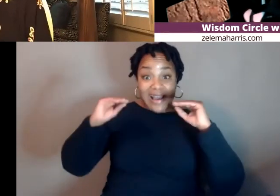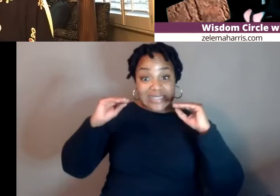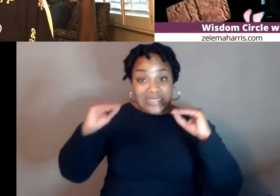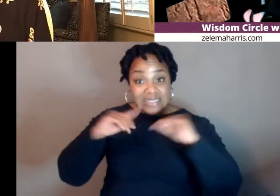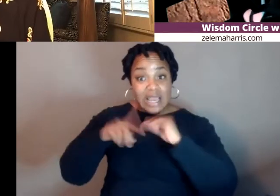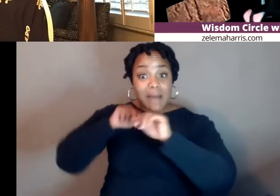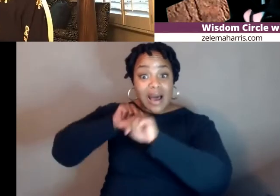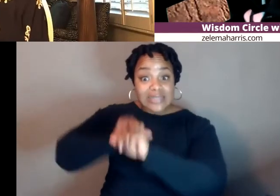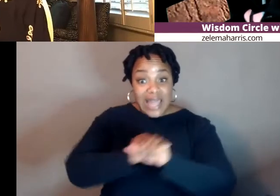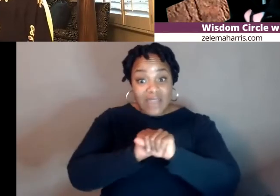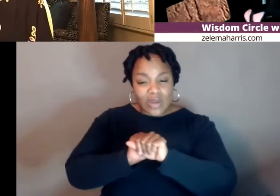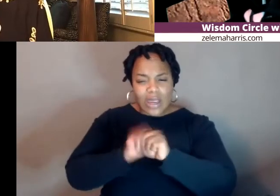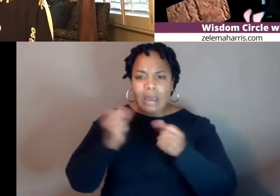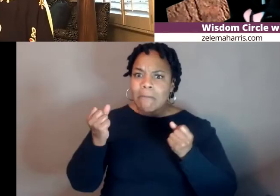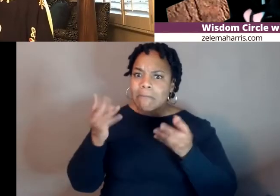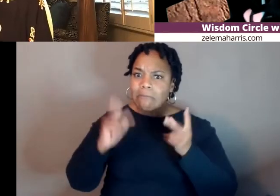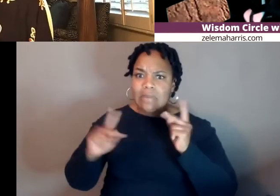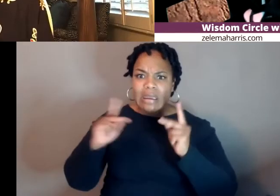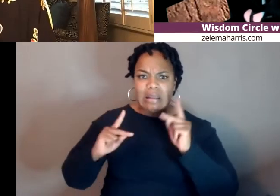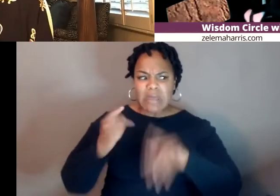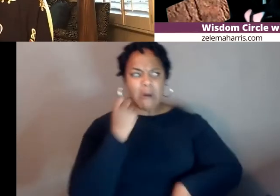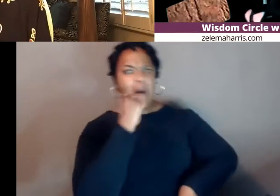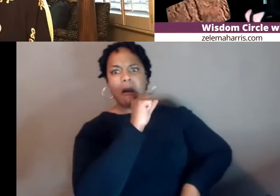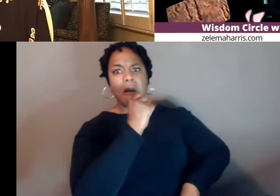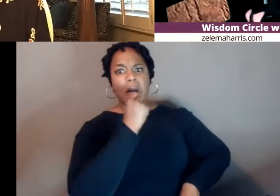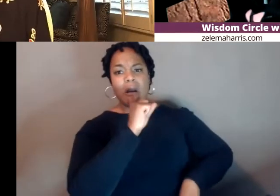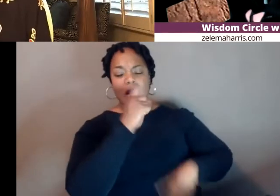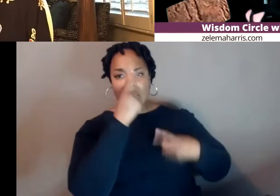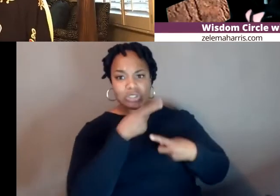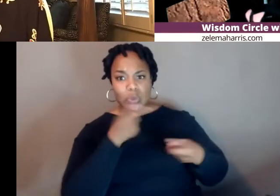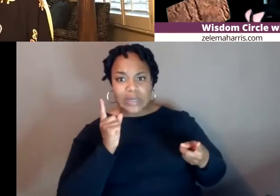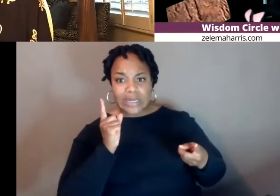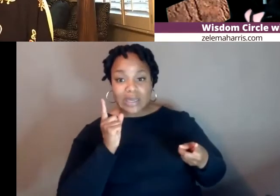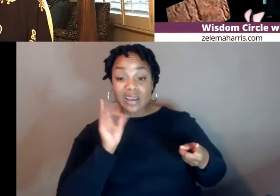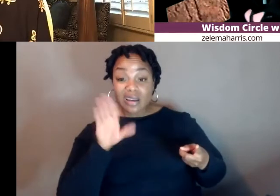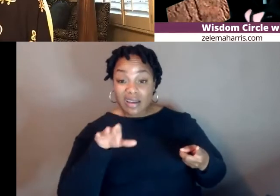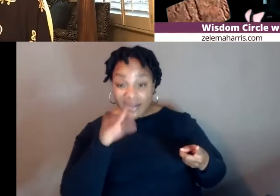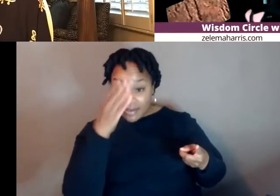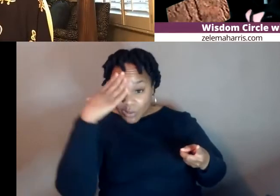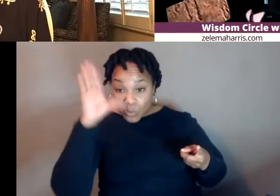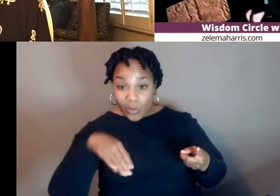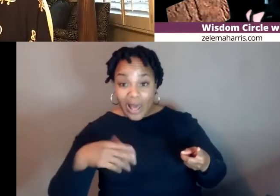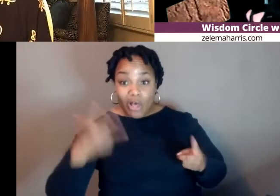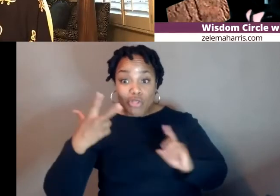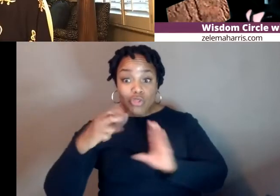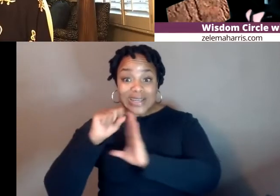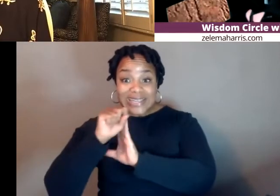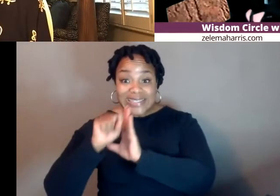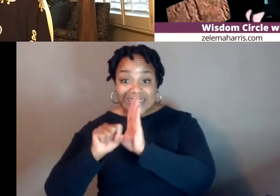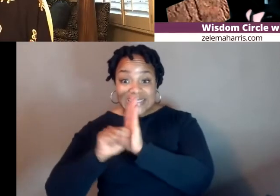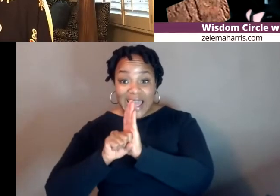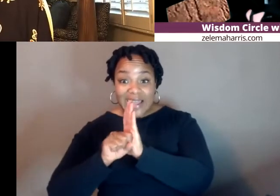three states that have introduced laws in the state